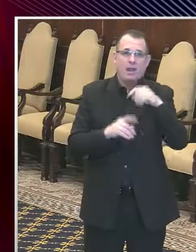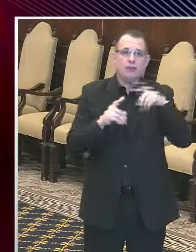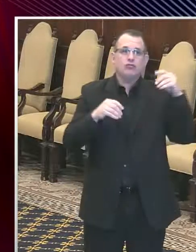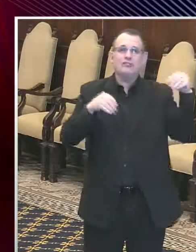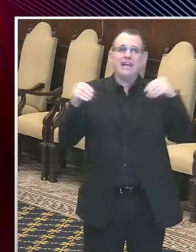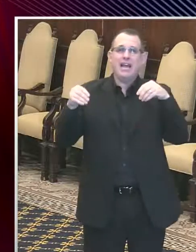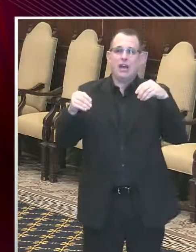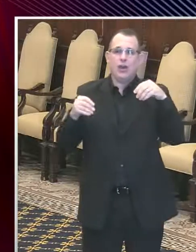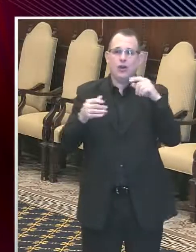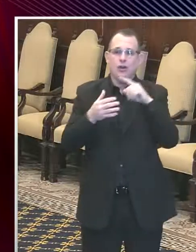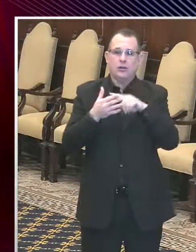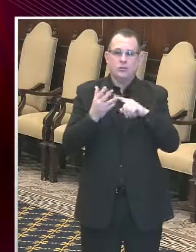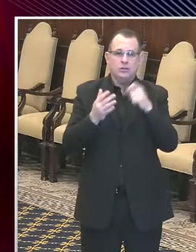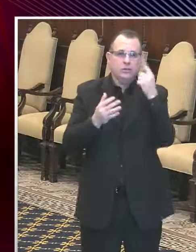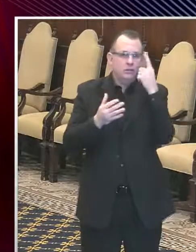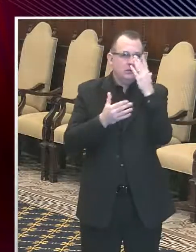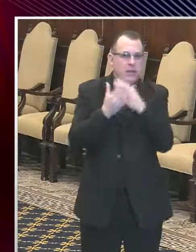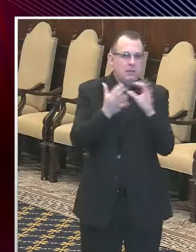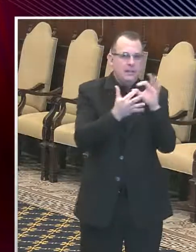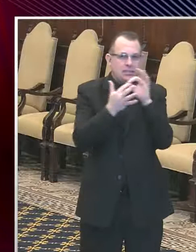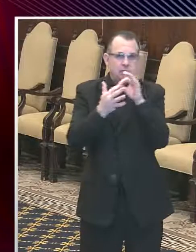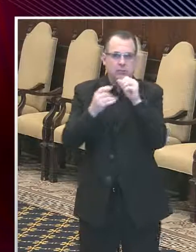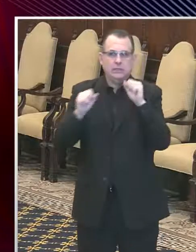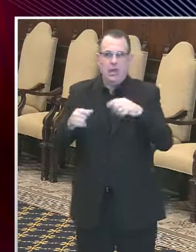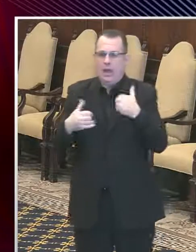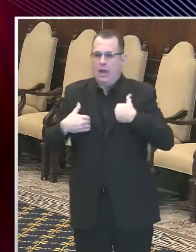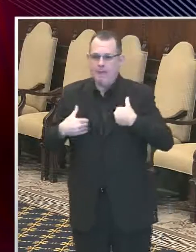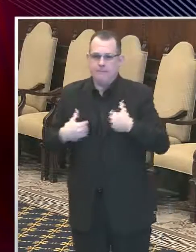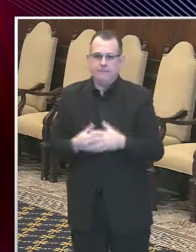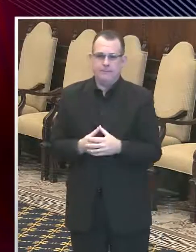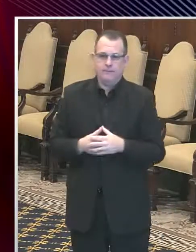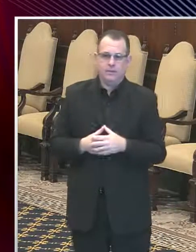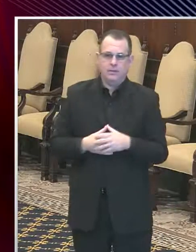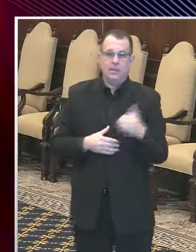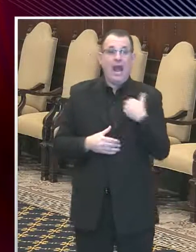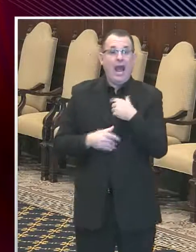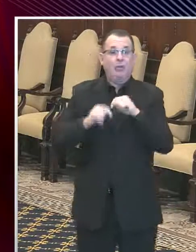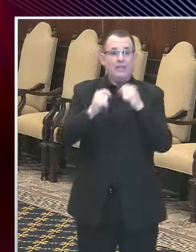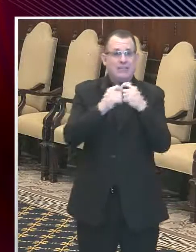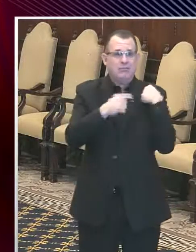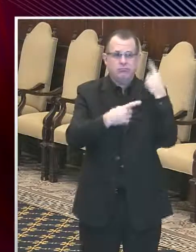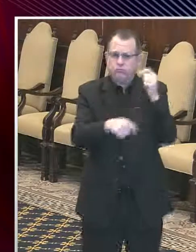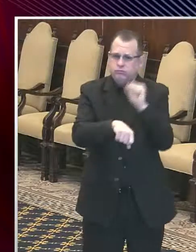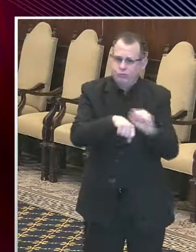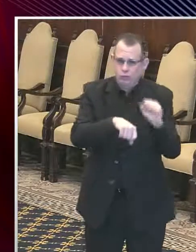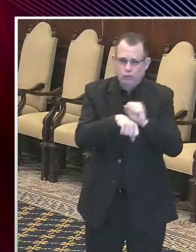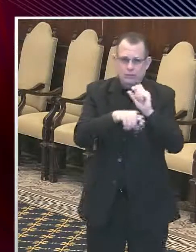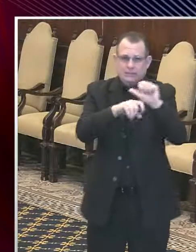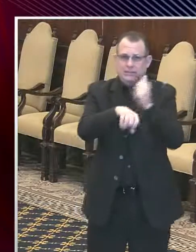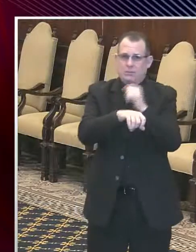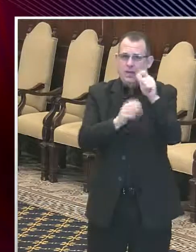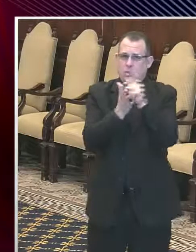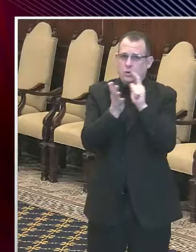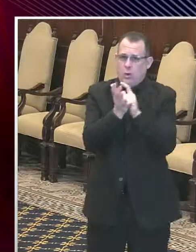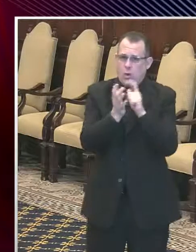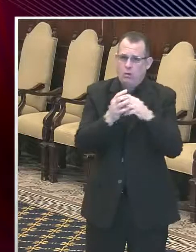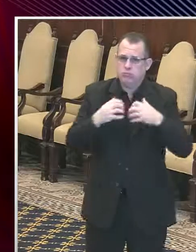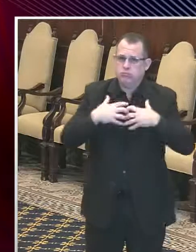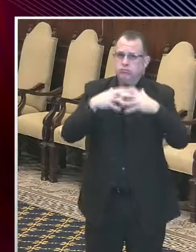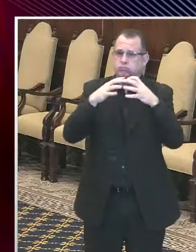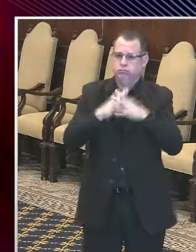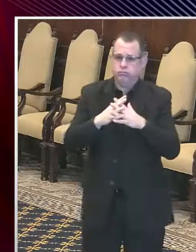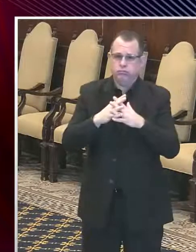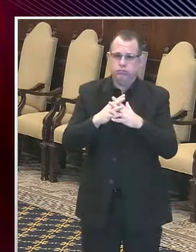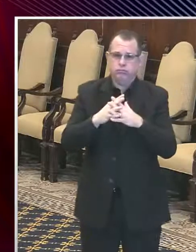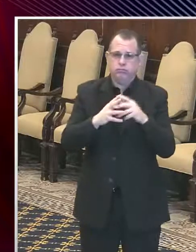Since signing this legislation, a multi-departmental team has been working to implement the law. Much outreach is needed to make sure